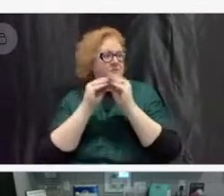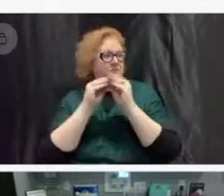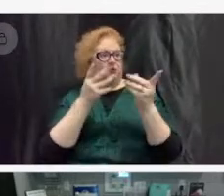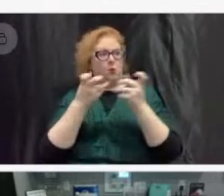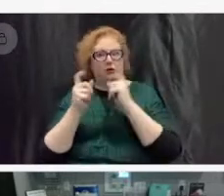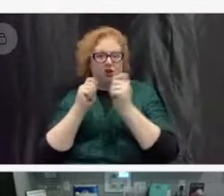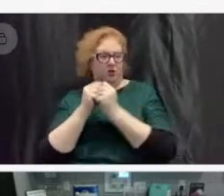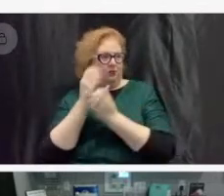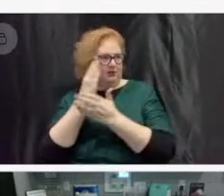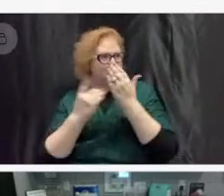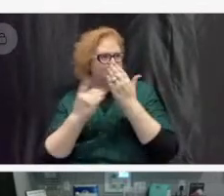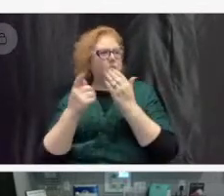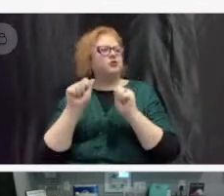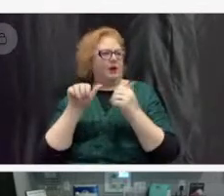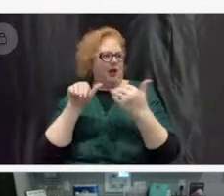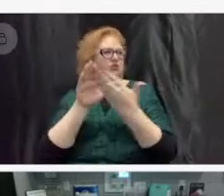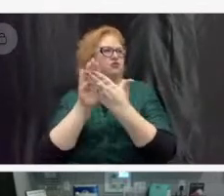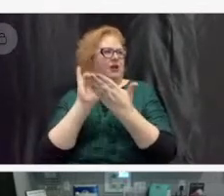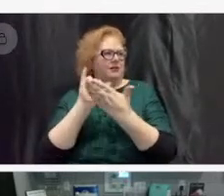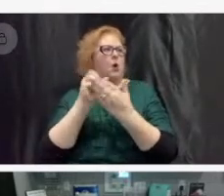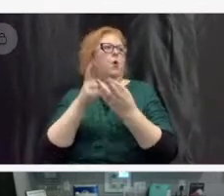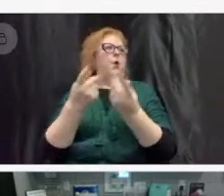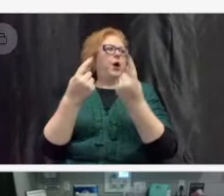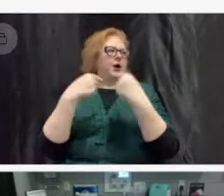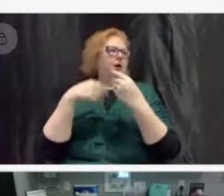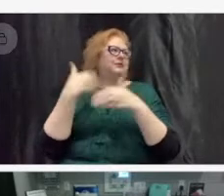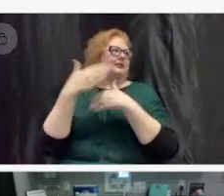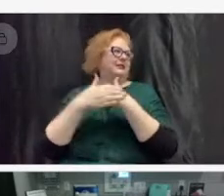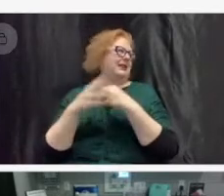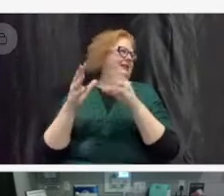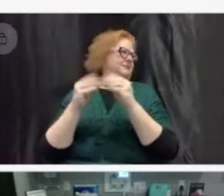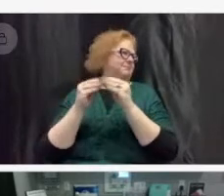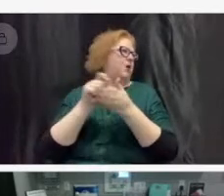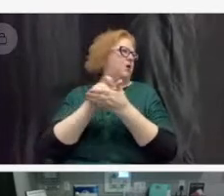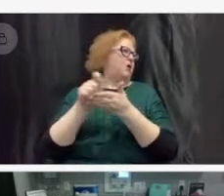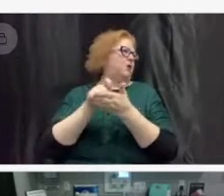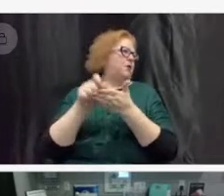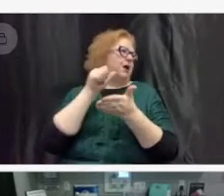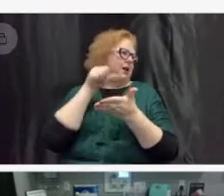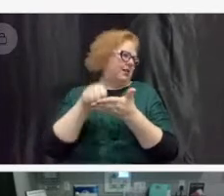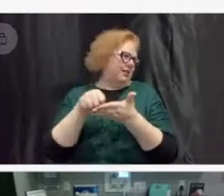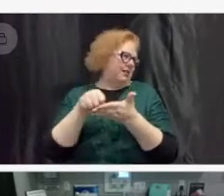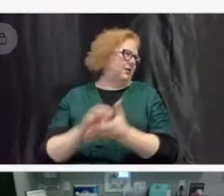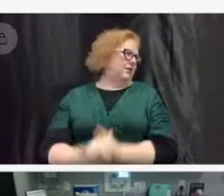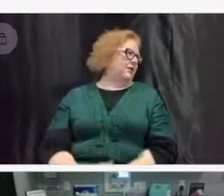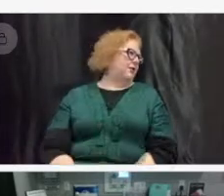we can address, or if you want to come to the next meeting or write a letter. Thank you.